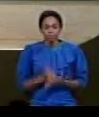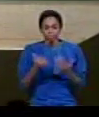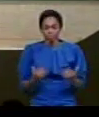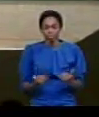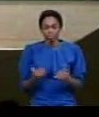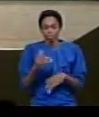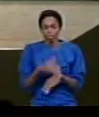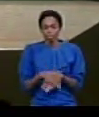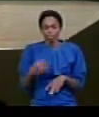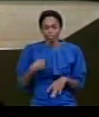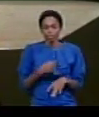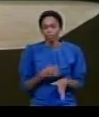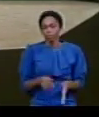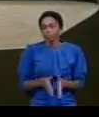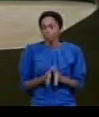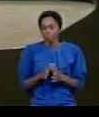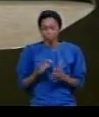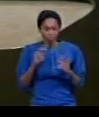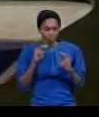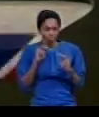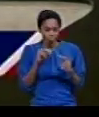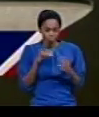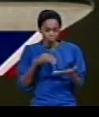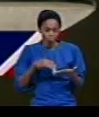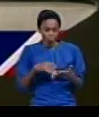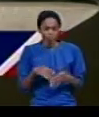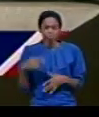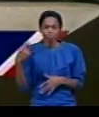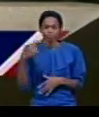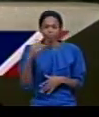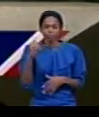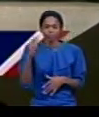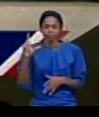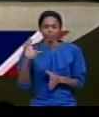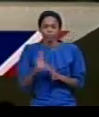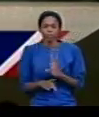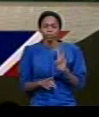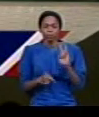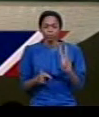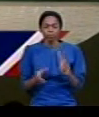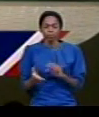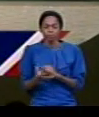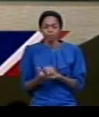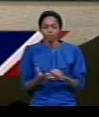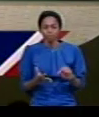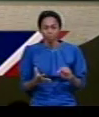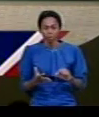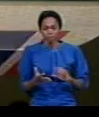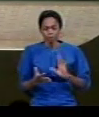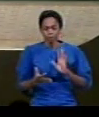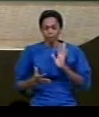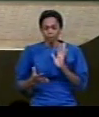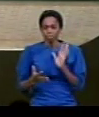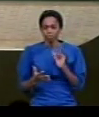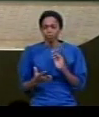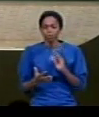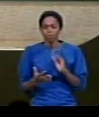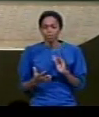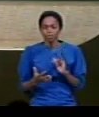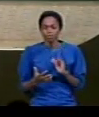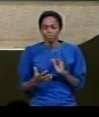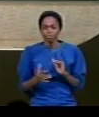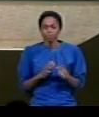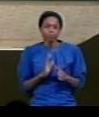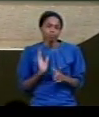Tonight we're looking at Galatians chapter 2 from verse 15. Galatians 2, verse 15,